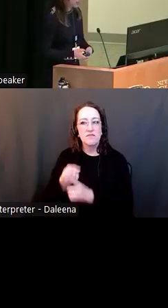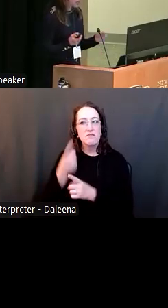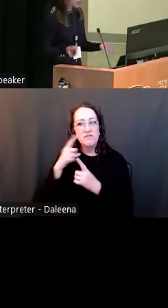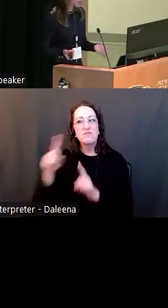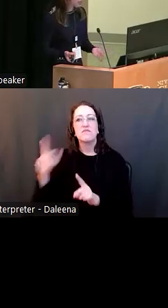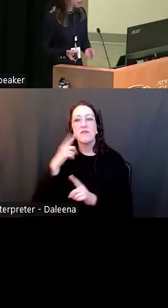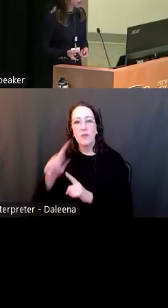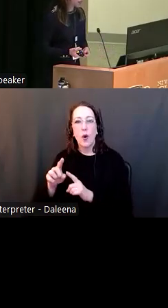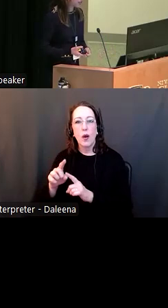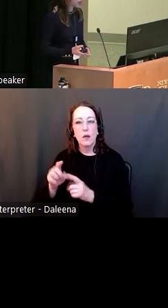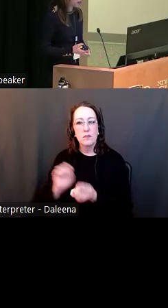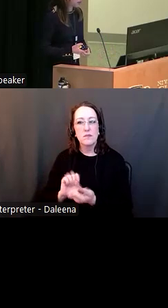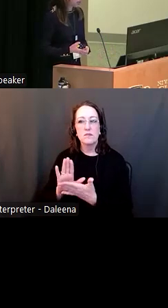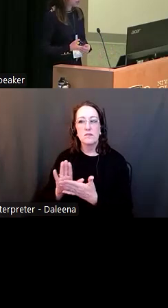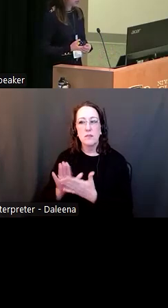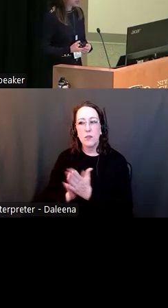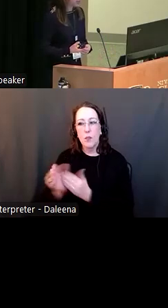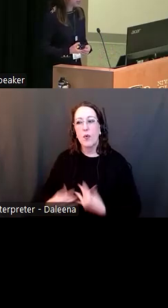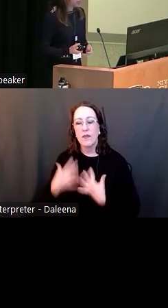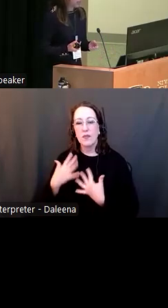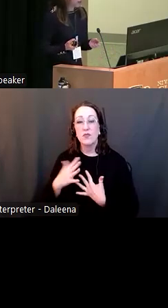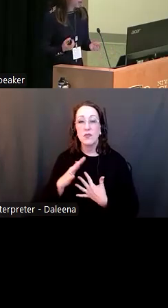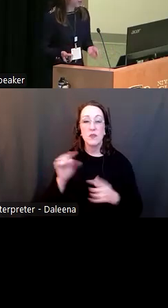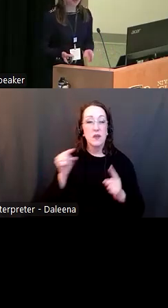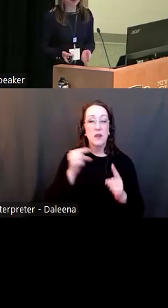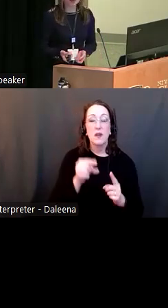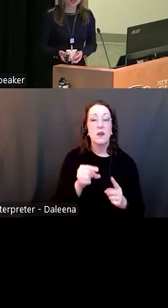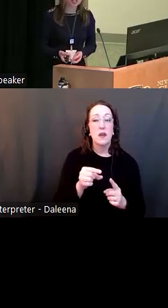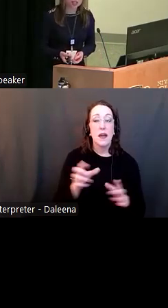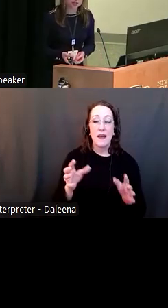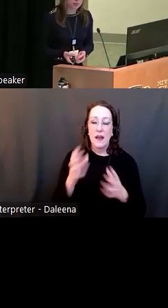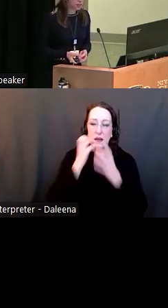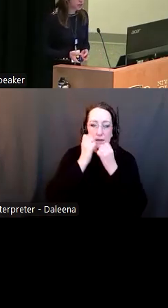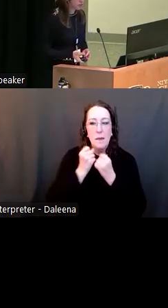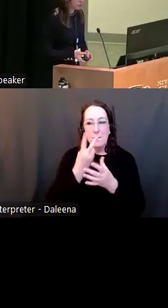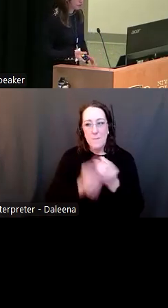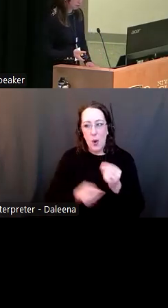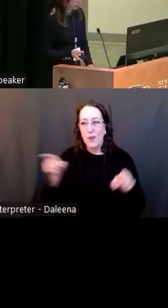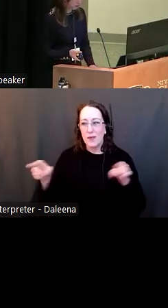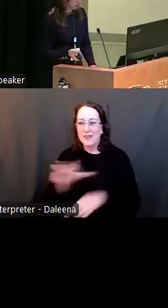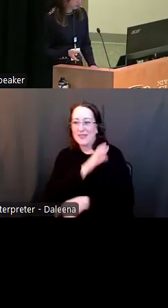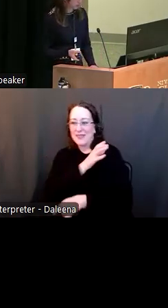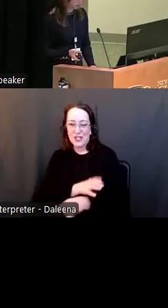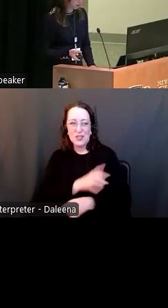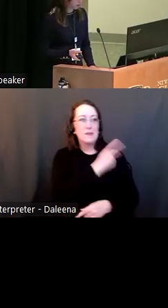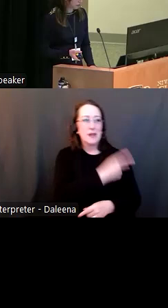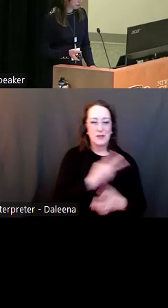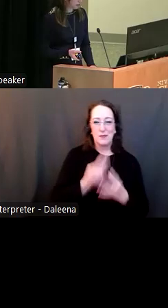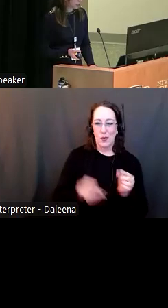And a psychological intervention targeting motivation is valued by both clinicians and patients.